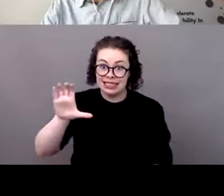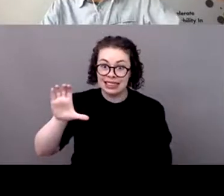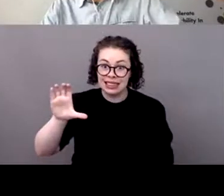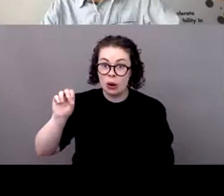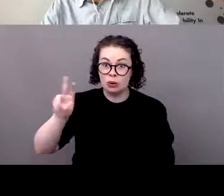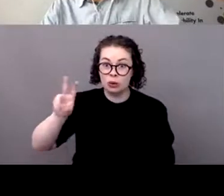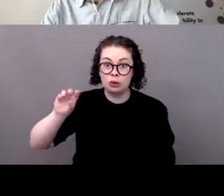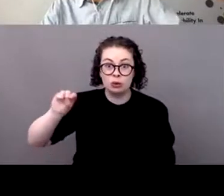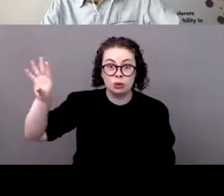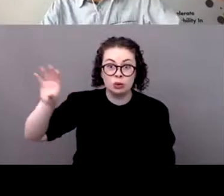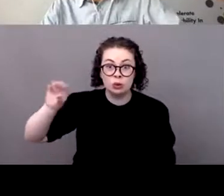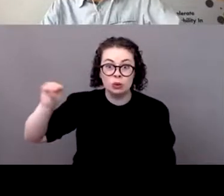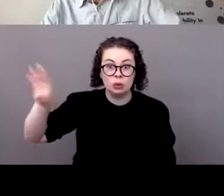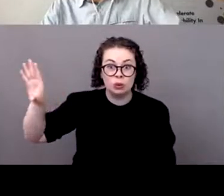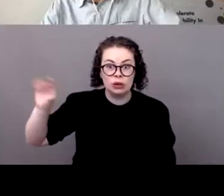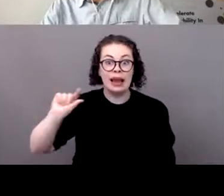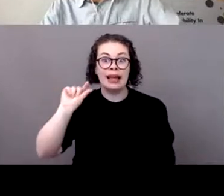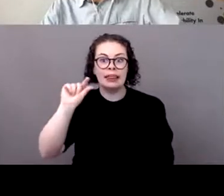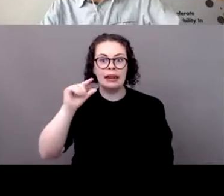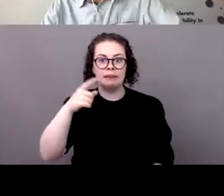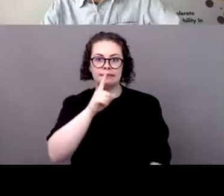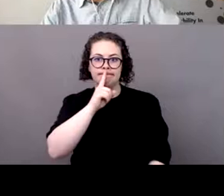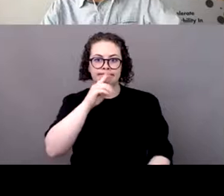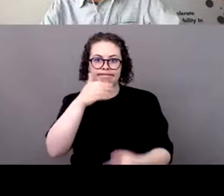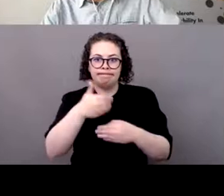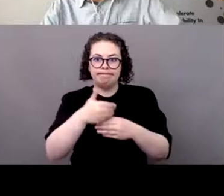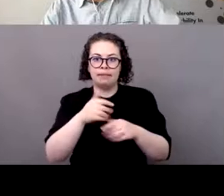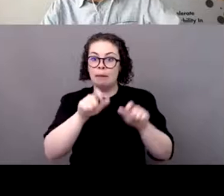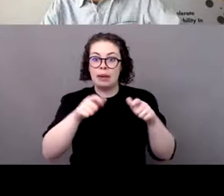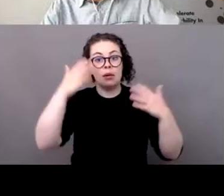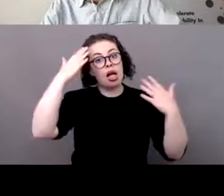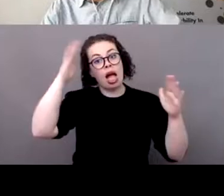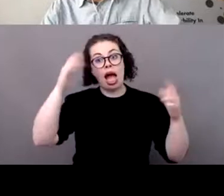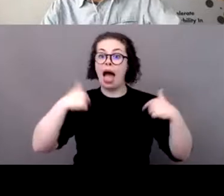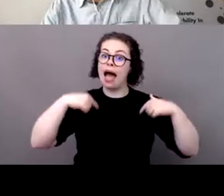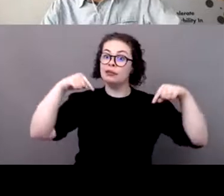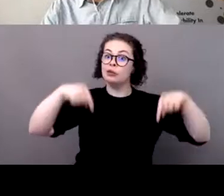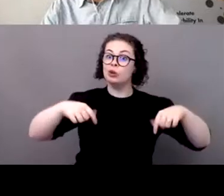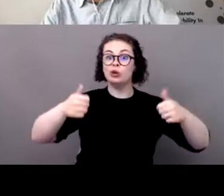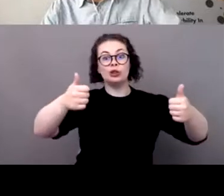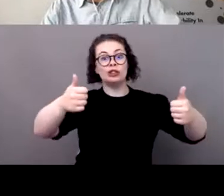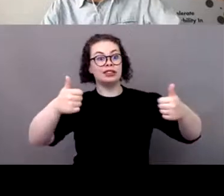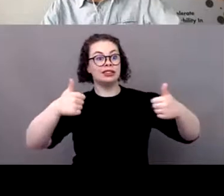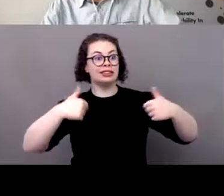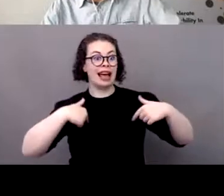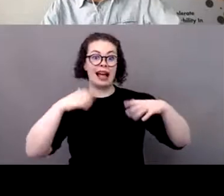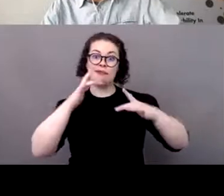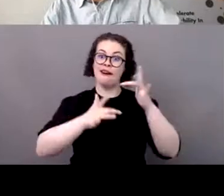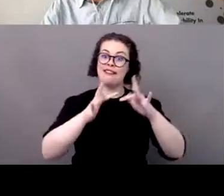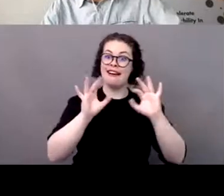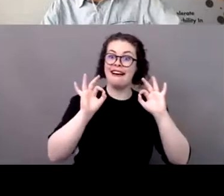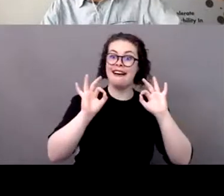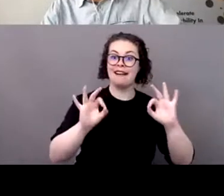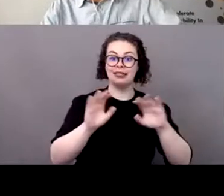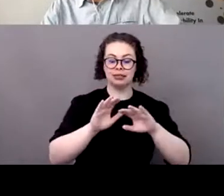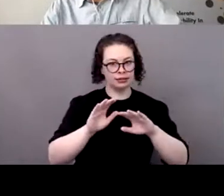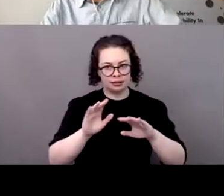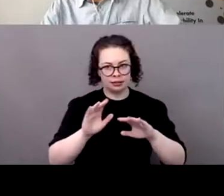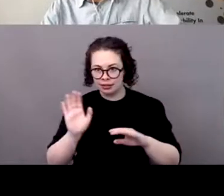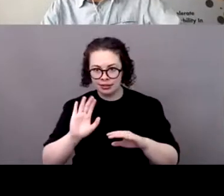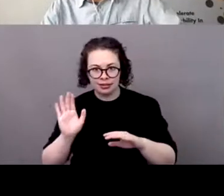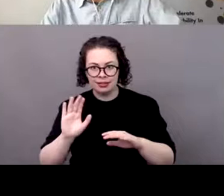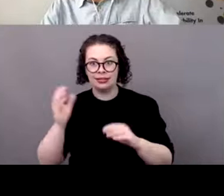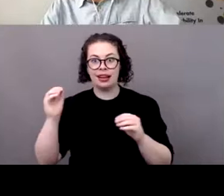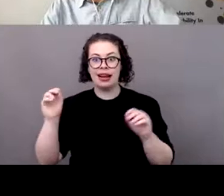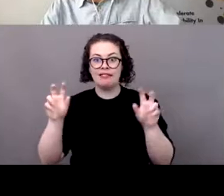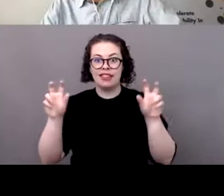It's a hidden kind of hidden impact. So it's not just the electricity at our home; it's also the data